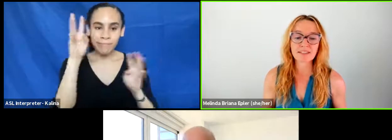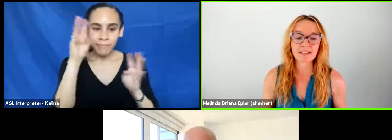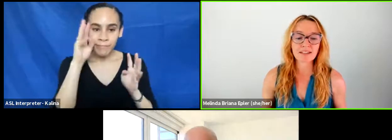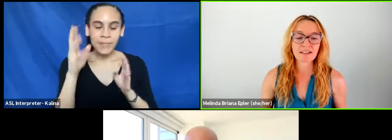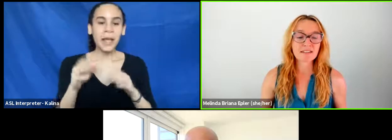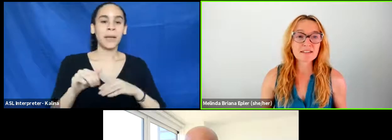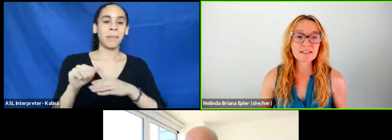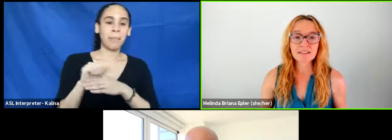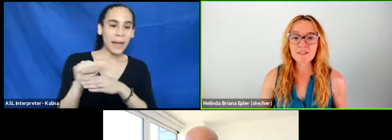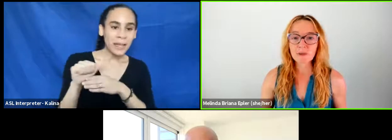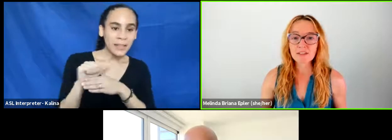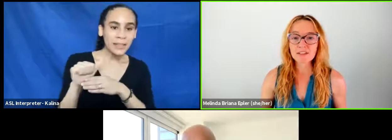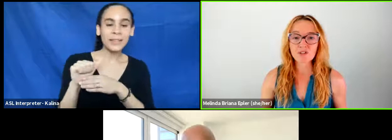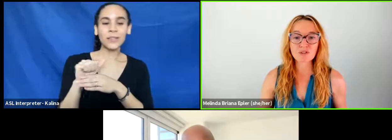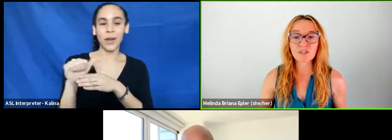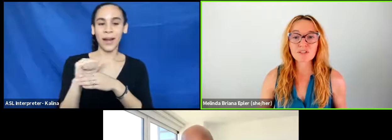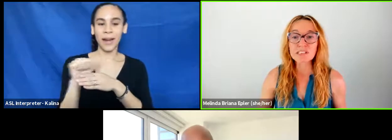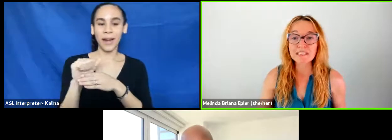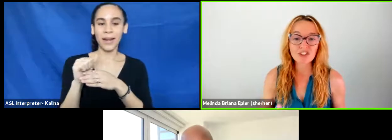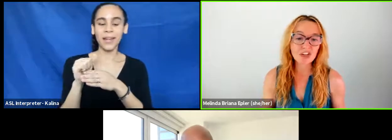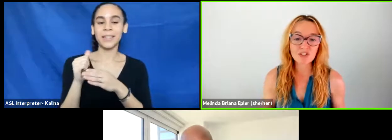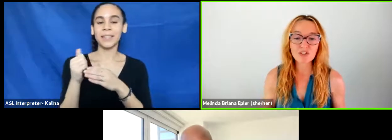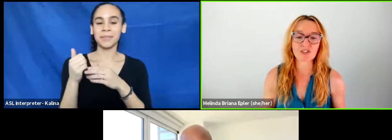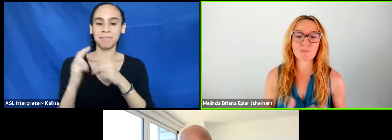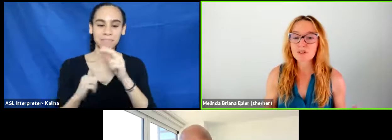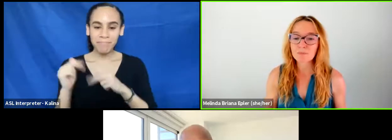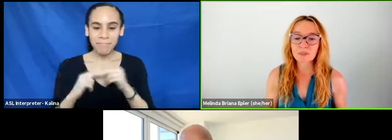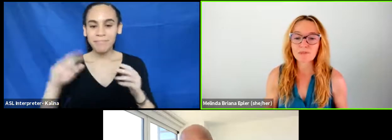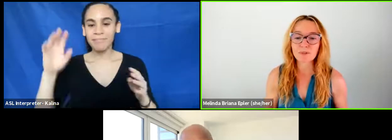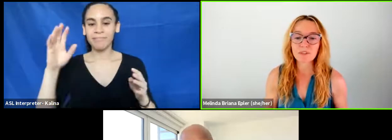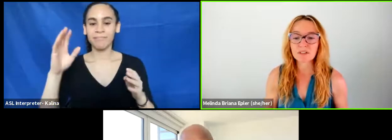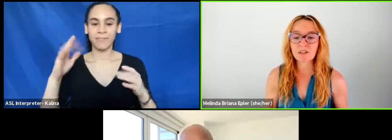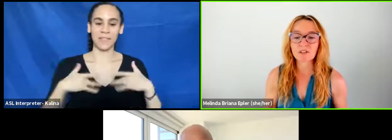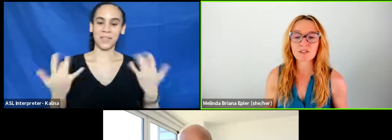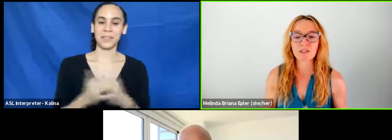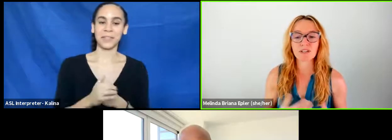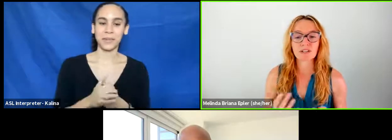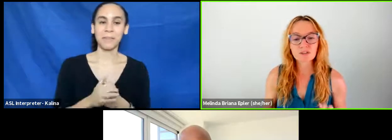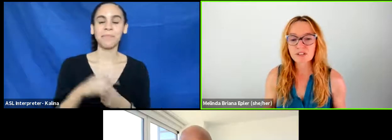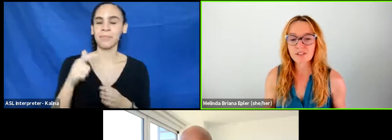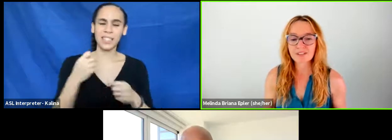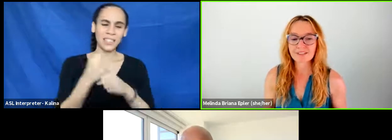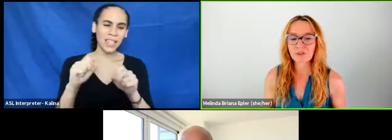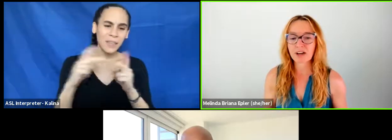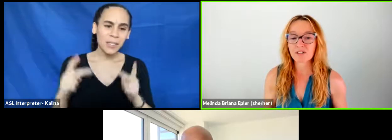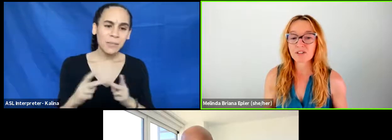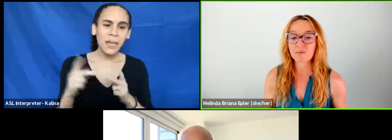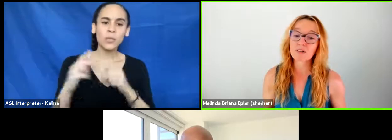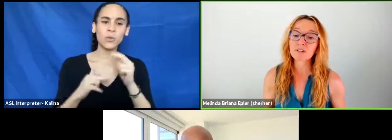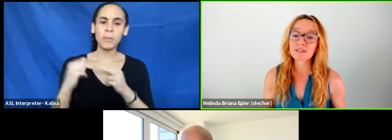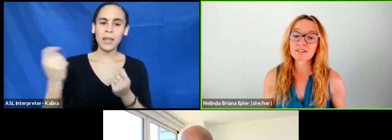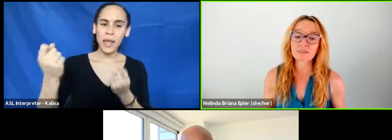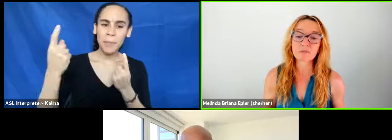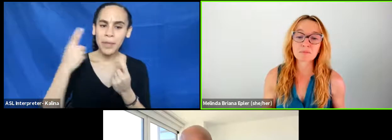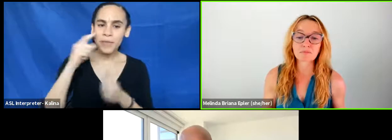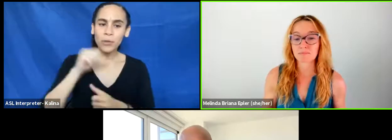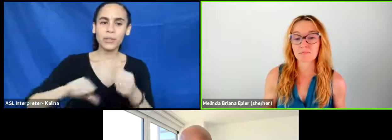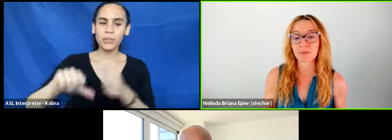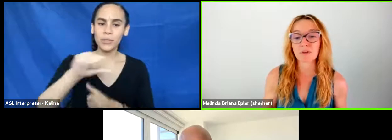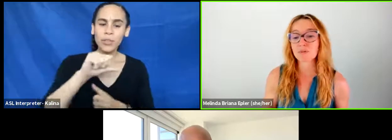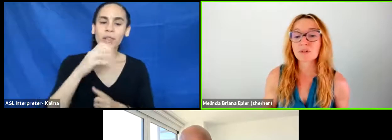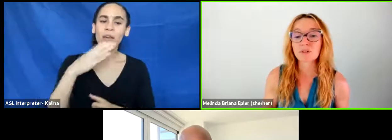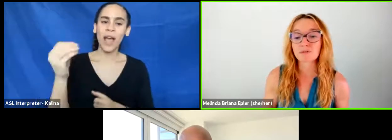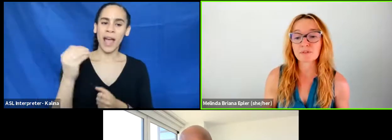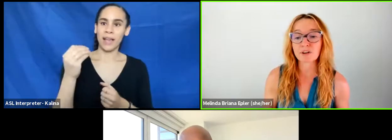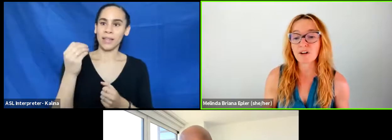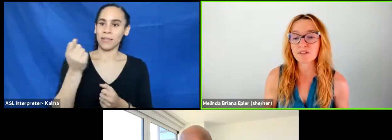events. And this is a safe space to learn to lead the change, to build empathy for one another, understand tangible actions we can all take to build